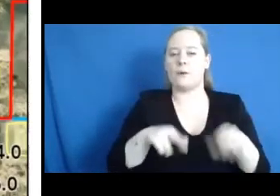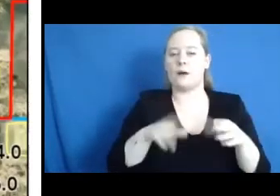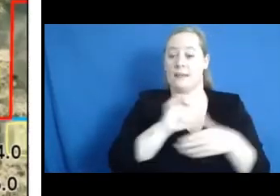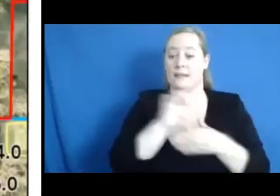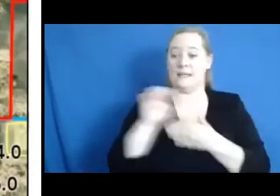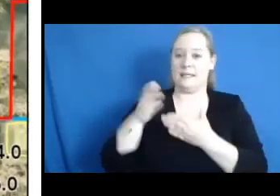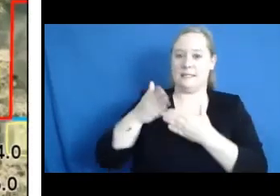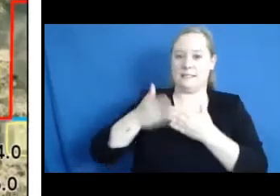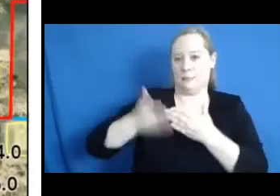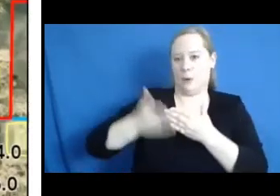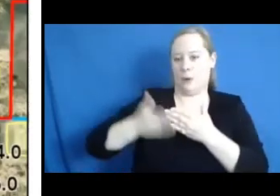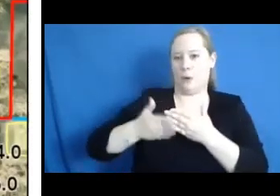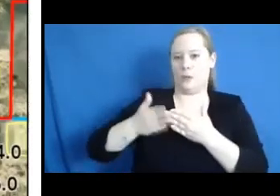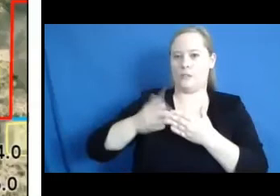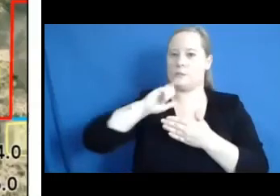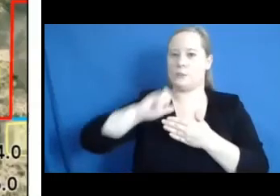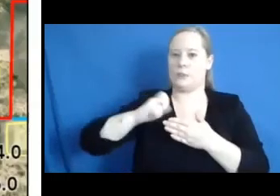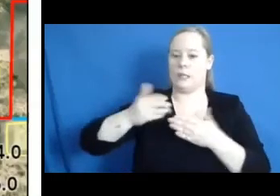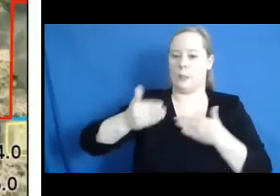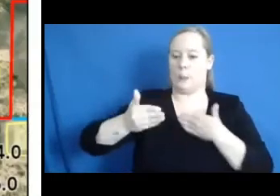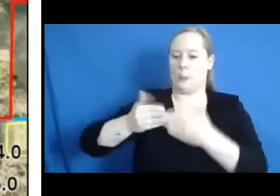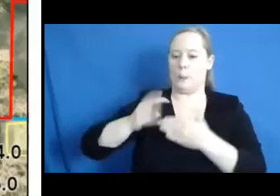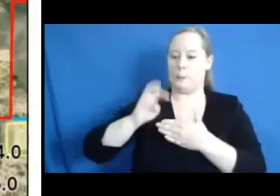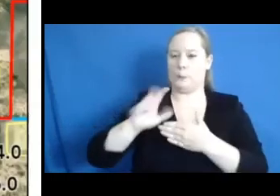really close to those cluster of wells.